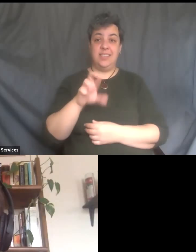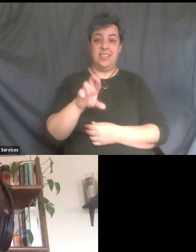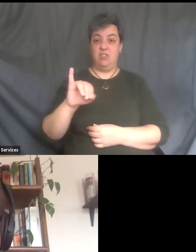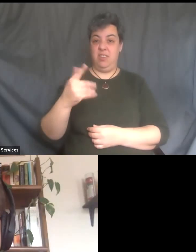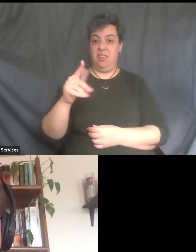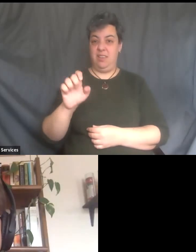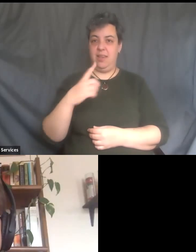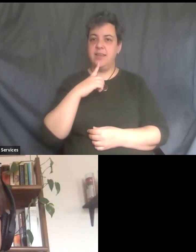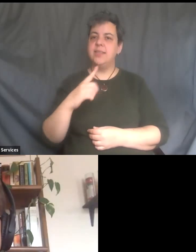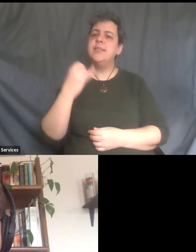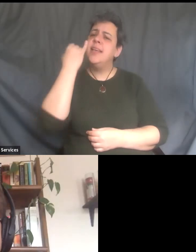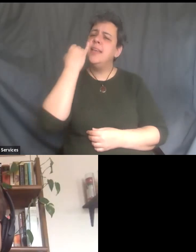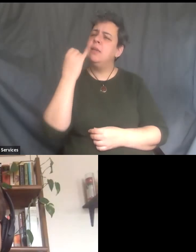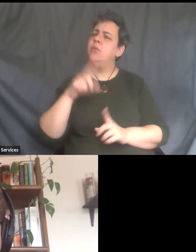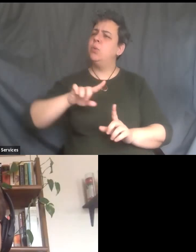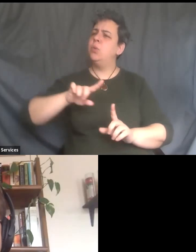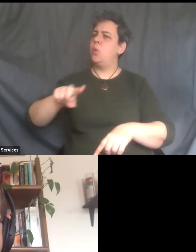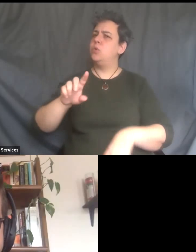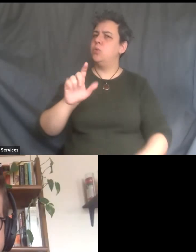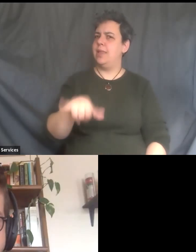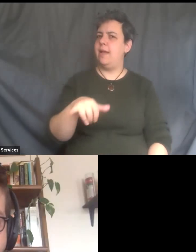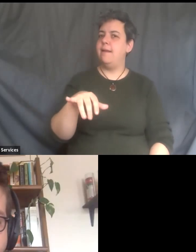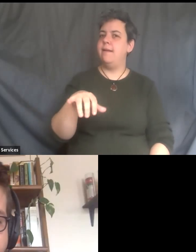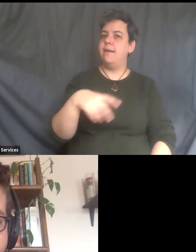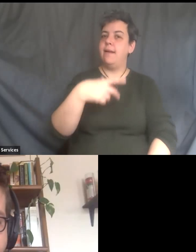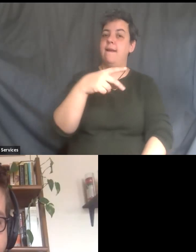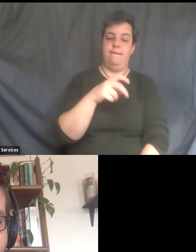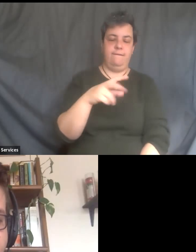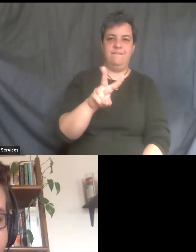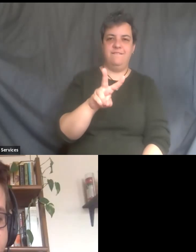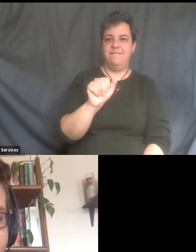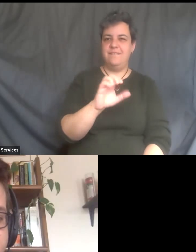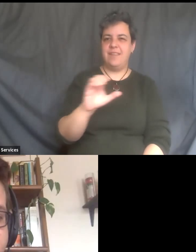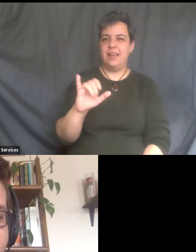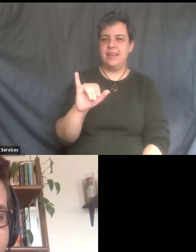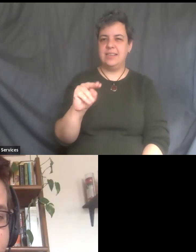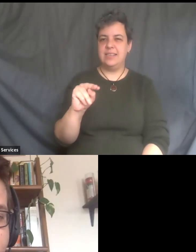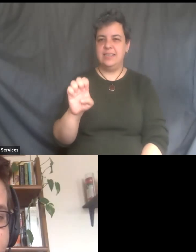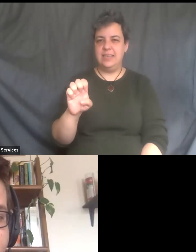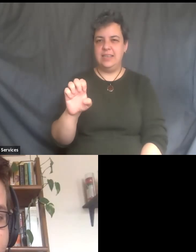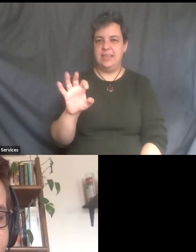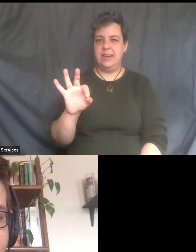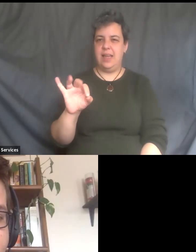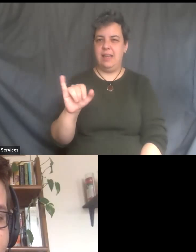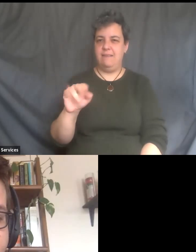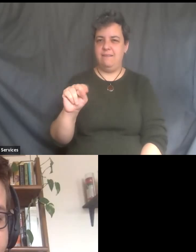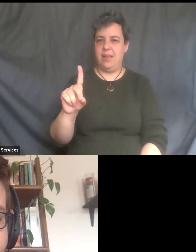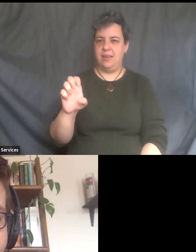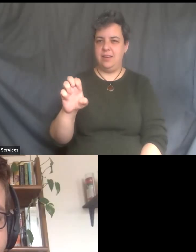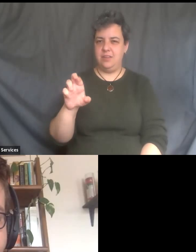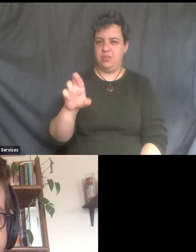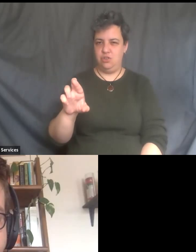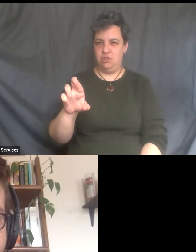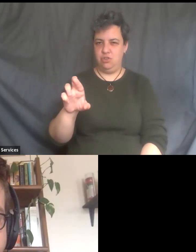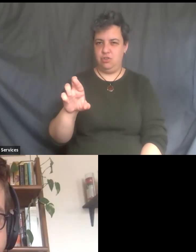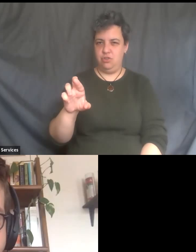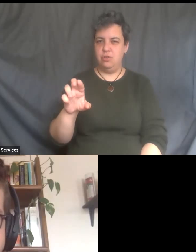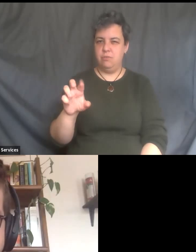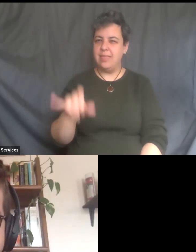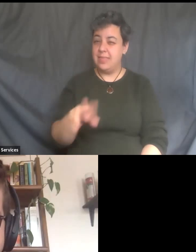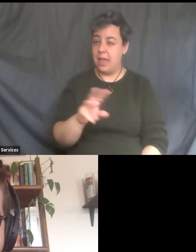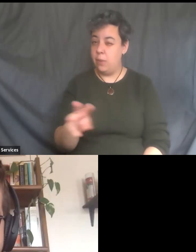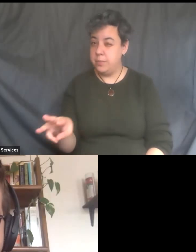website, it's going to show you a list of all sites. And if you don't mind, I can show you what that looks